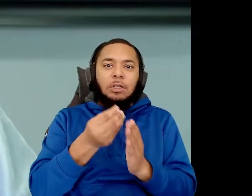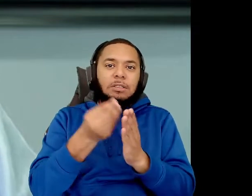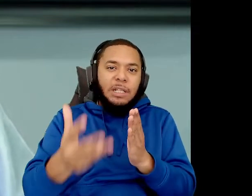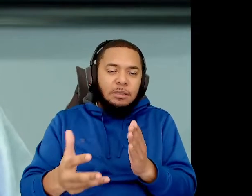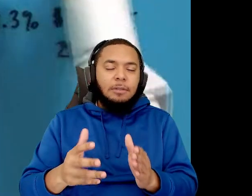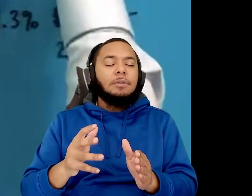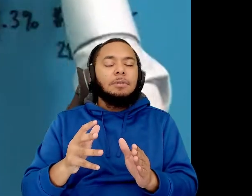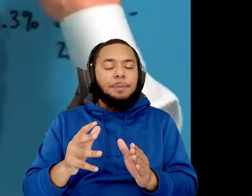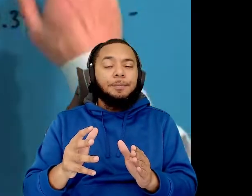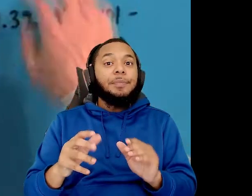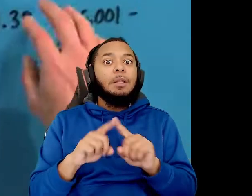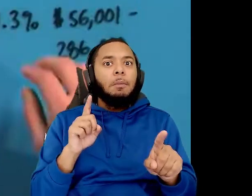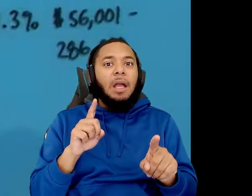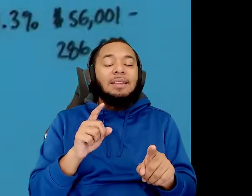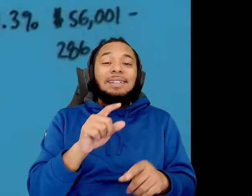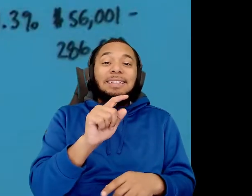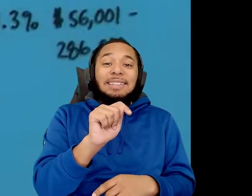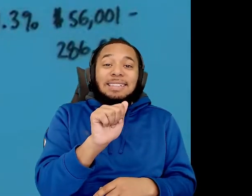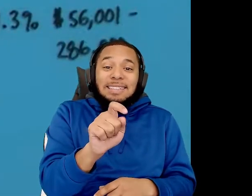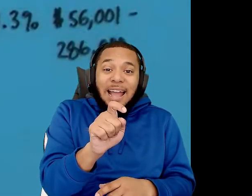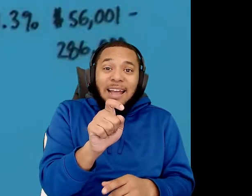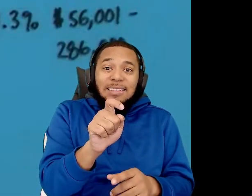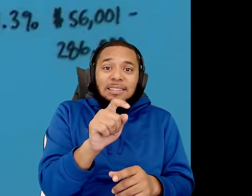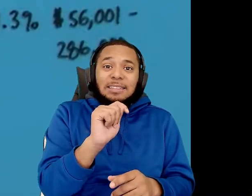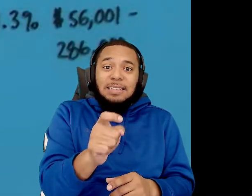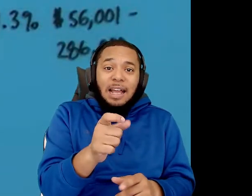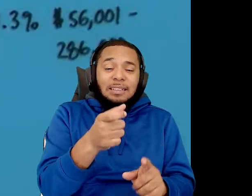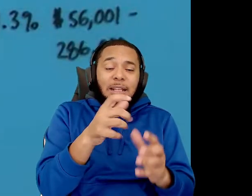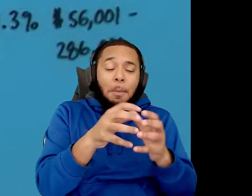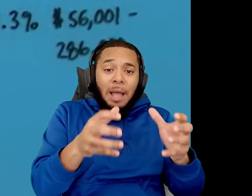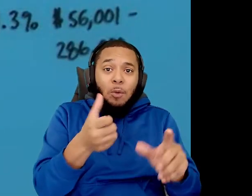more expensive, but the actual taxation rate is gigantic.